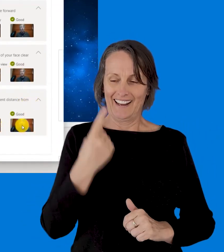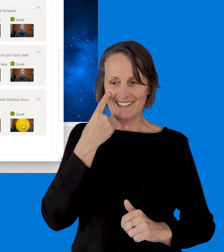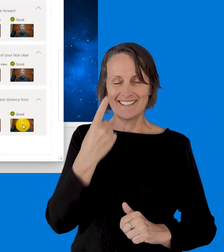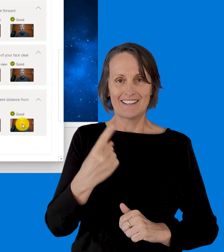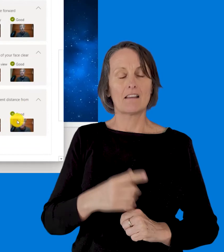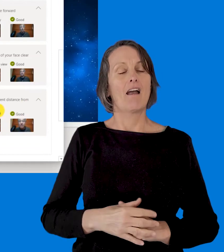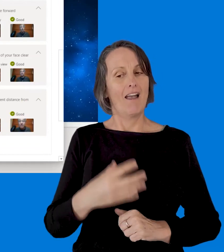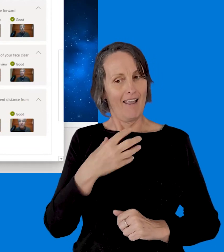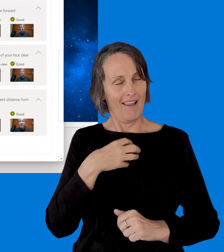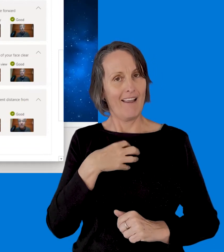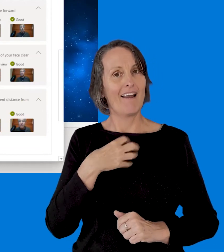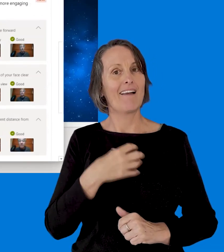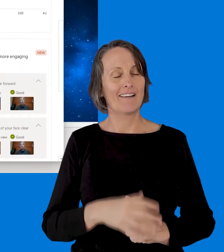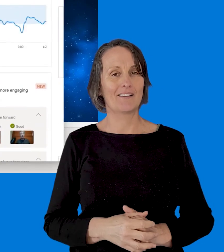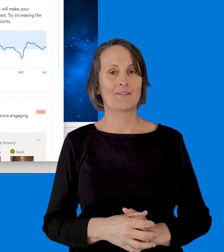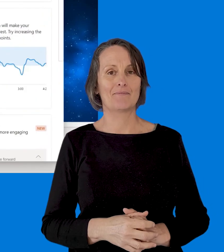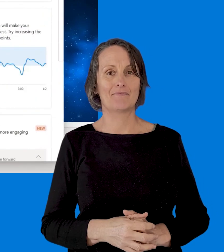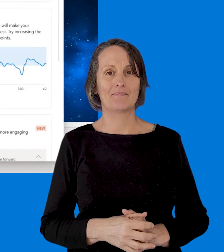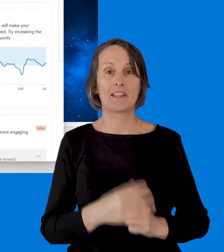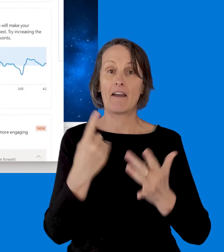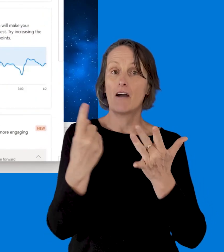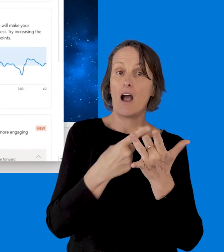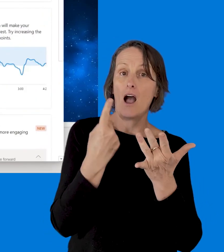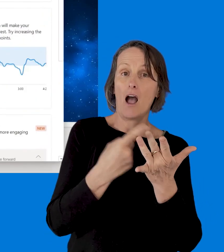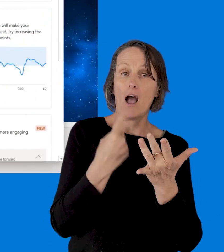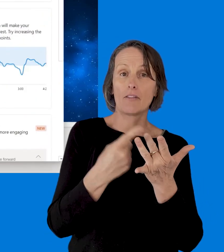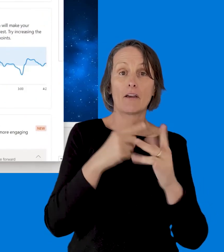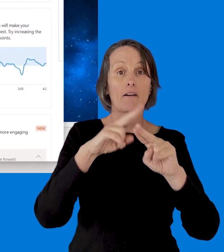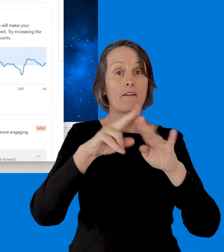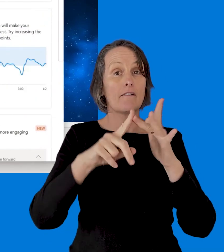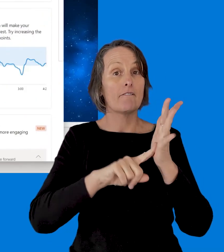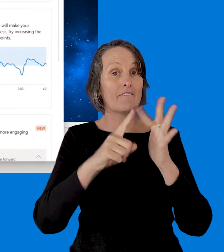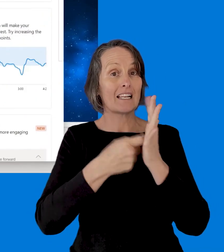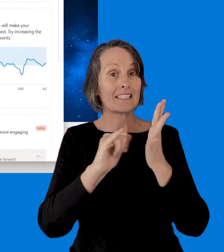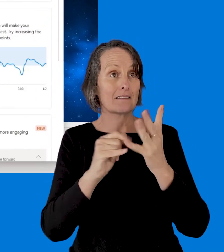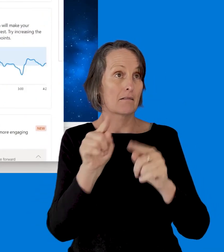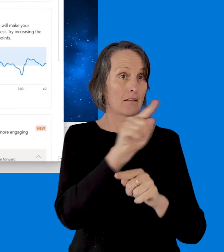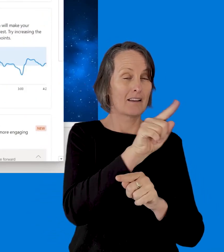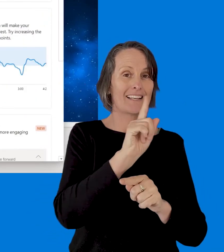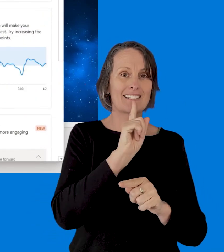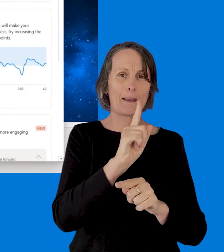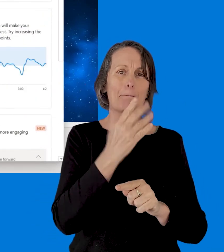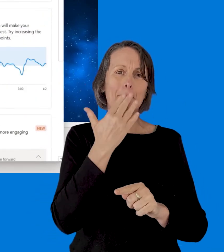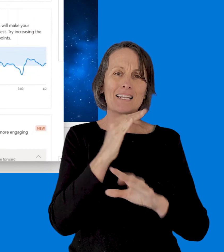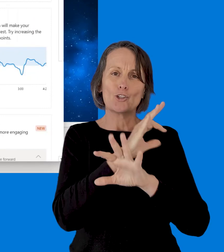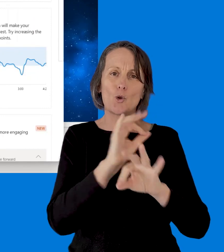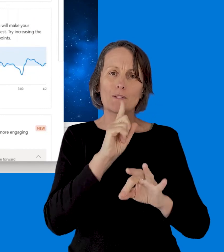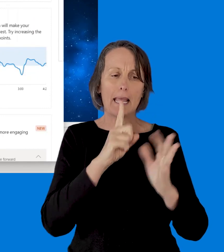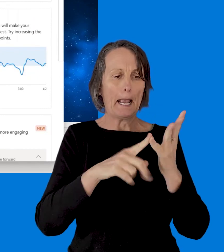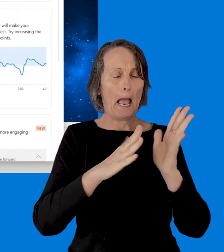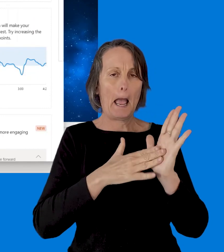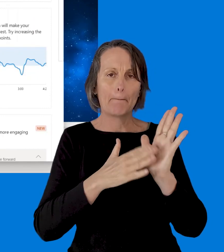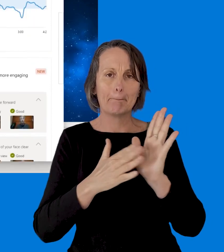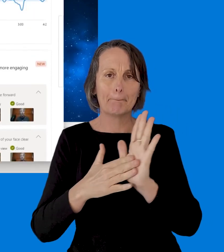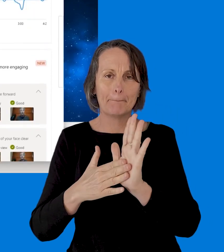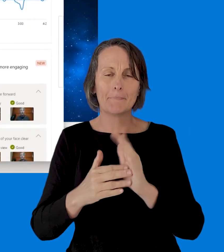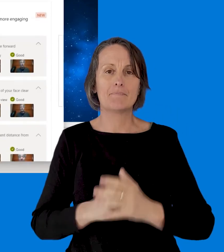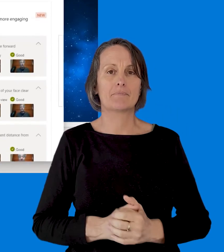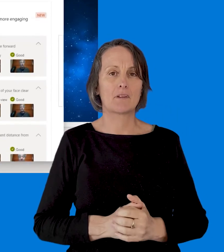close, and that's where I was backing up. Some other aspects, fillers, to sound more polished, don't say as